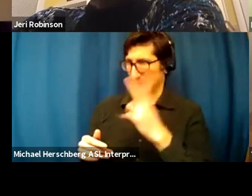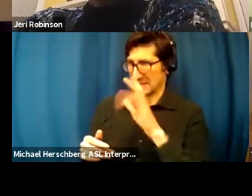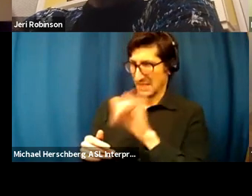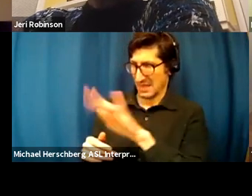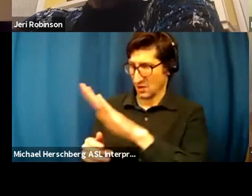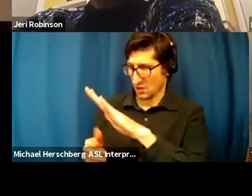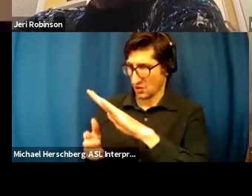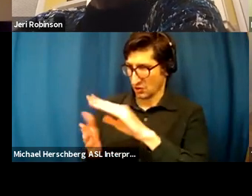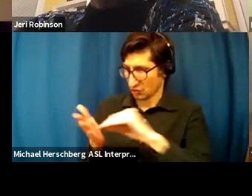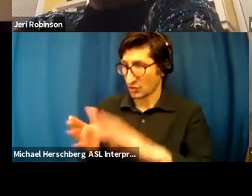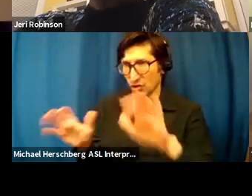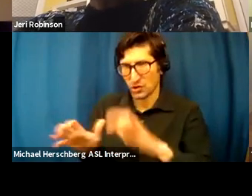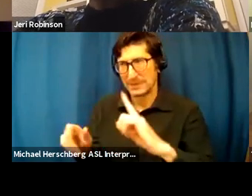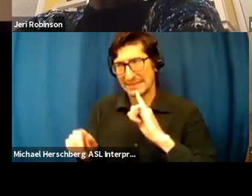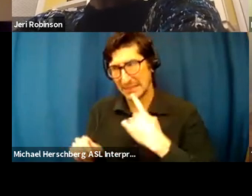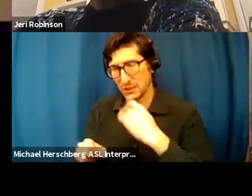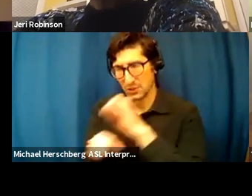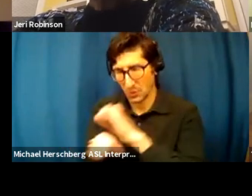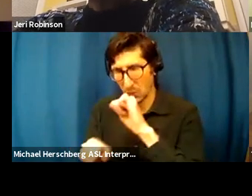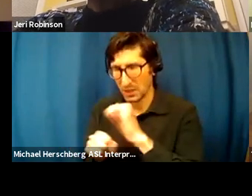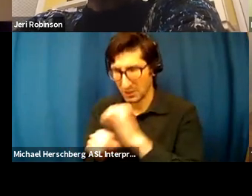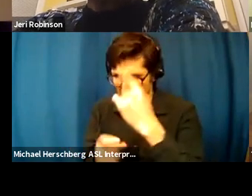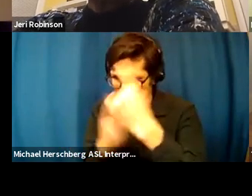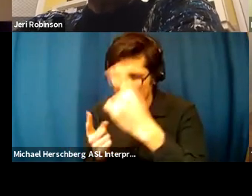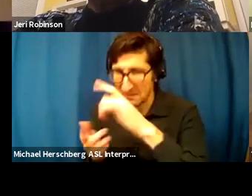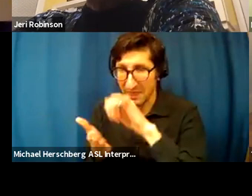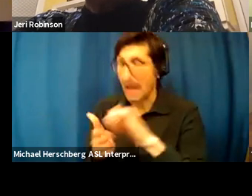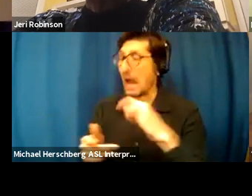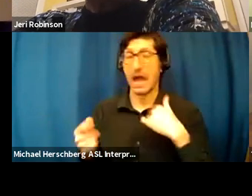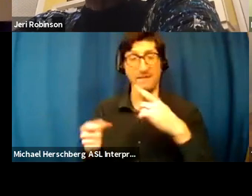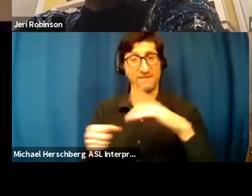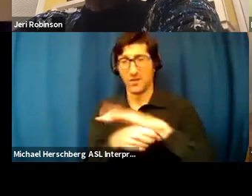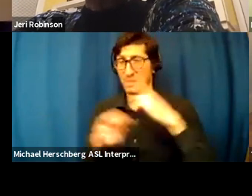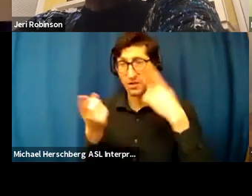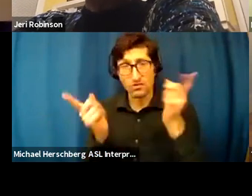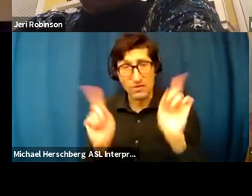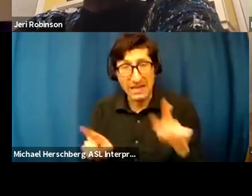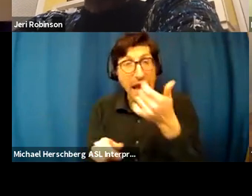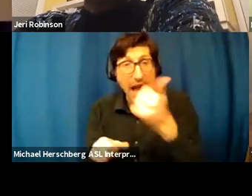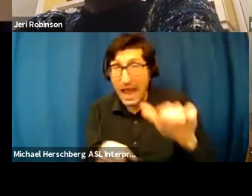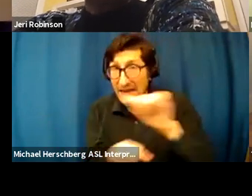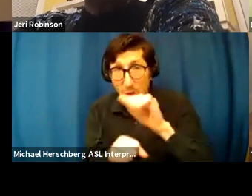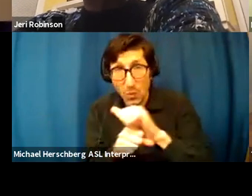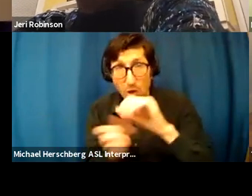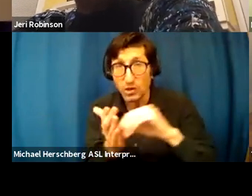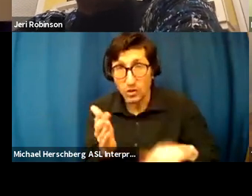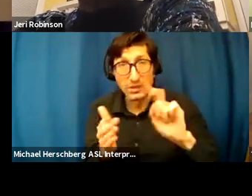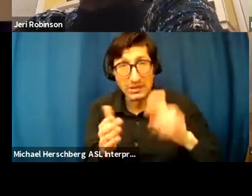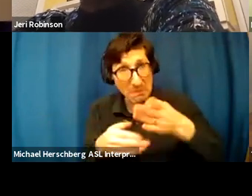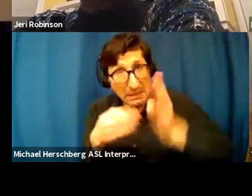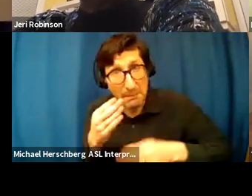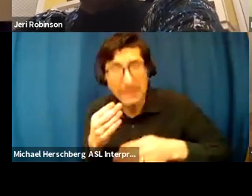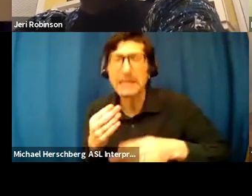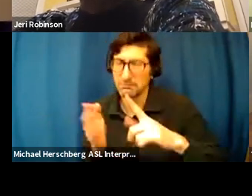as a district, we really need to be looking at, because I would agree with you wholeheartedly that any work students are being asked to do should really